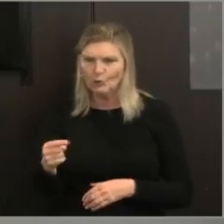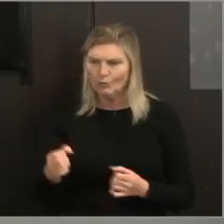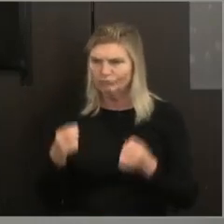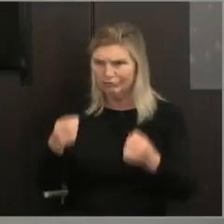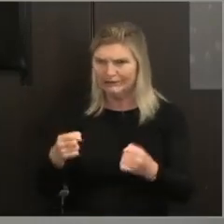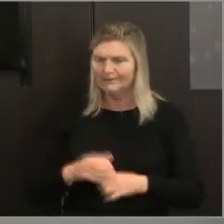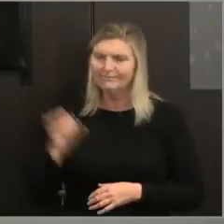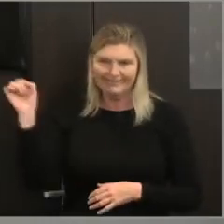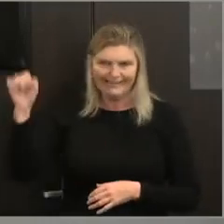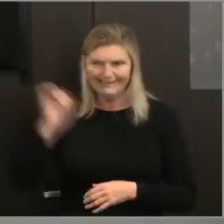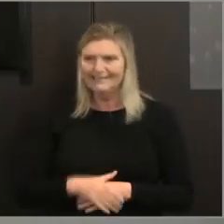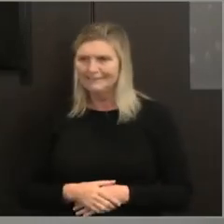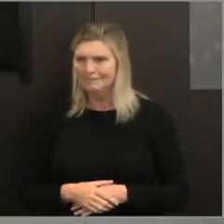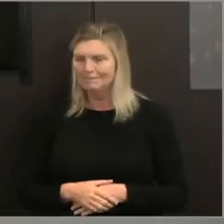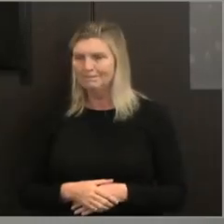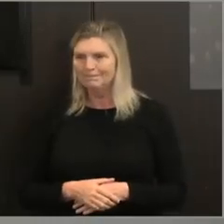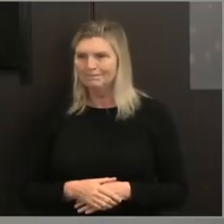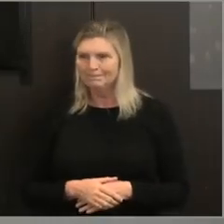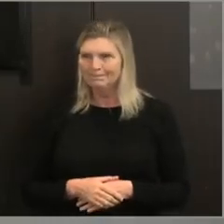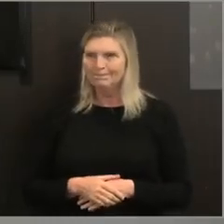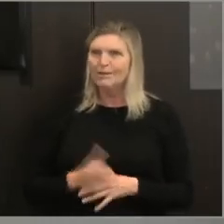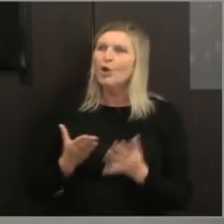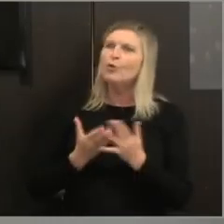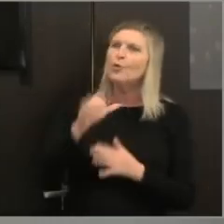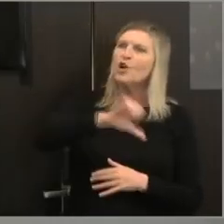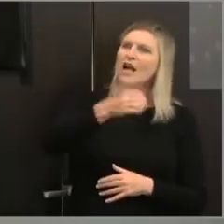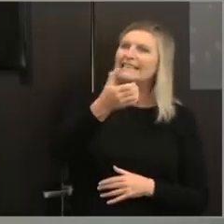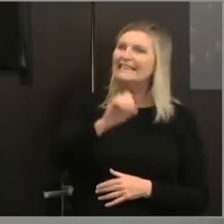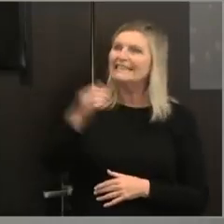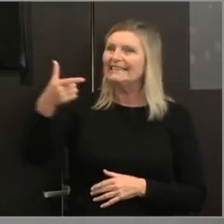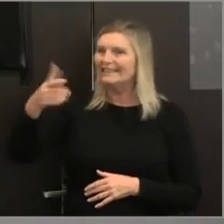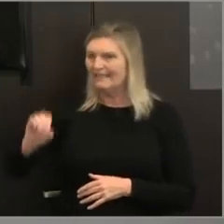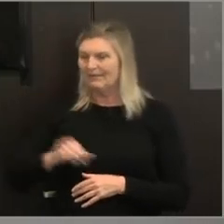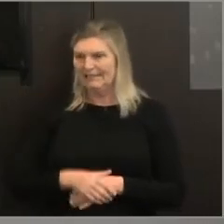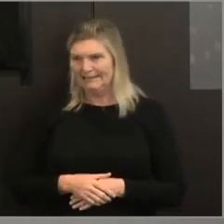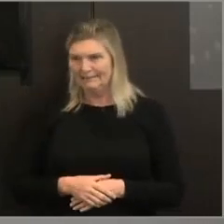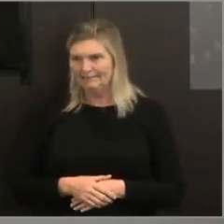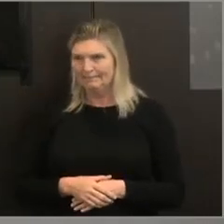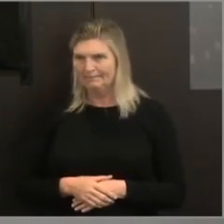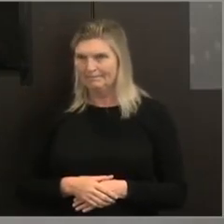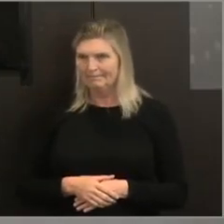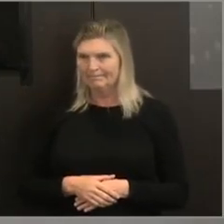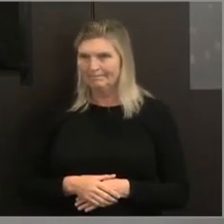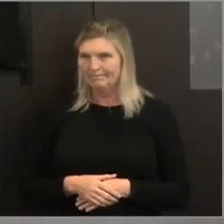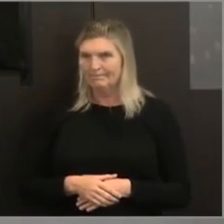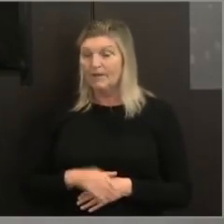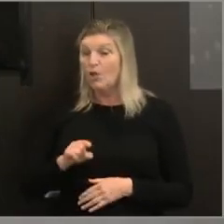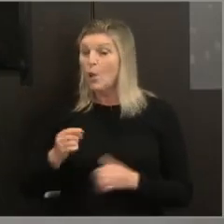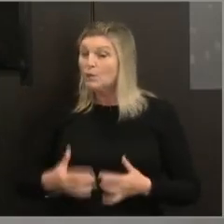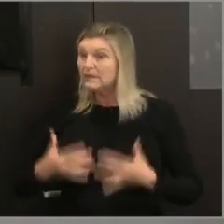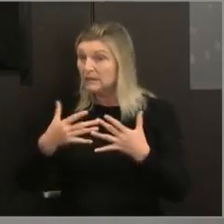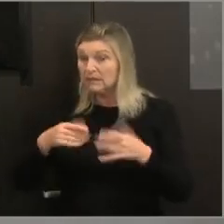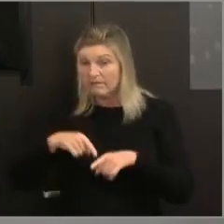Māori male imprisonment rate in the 60s and 70s. And so those statistics are